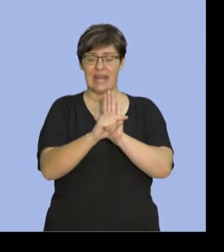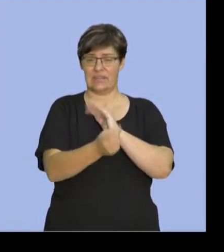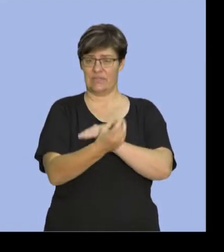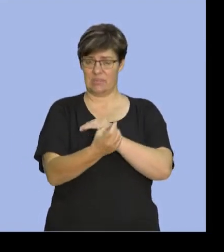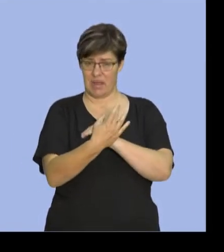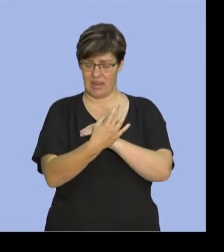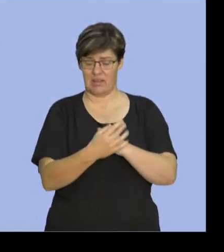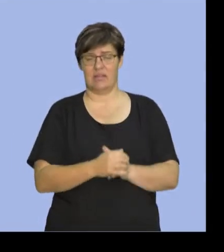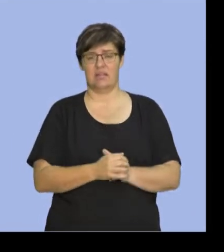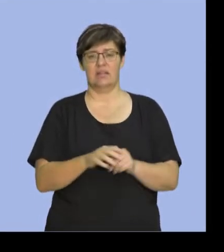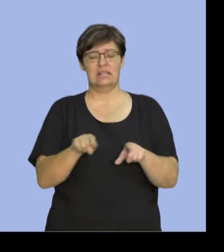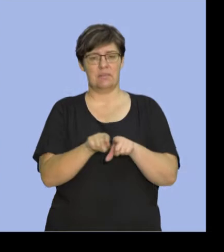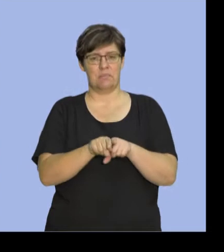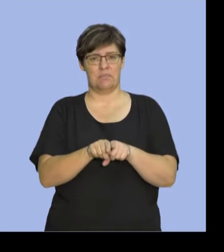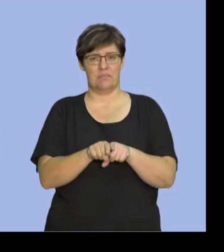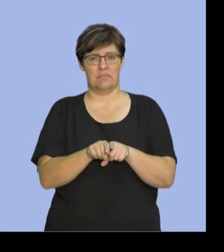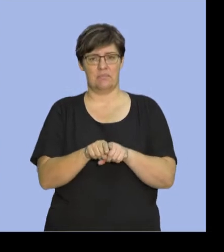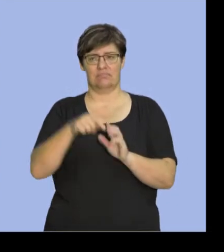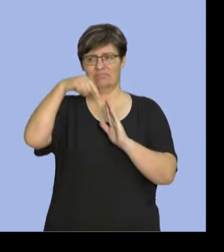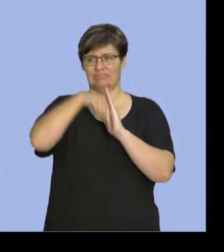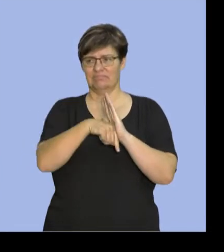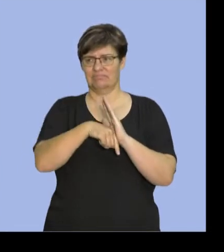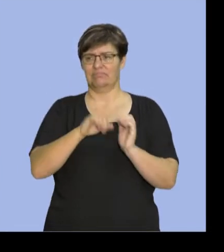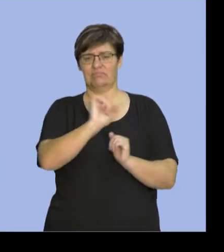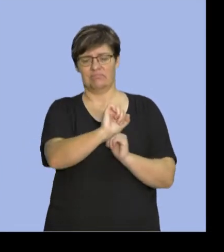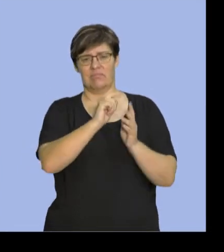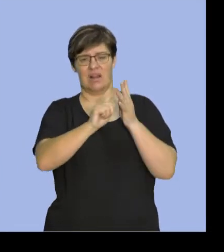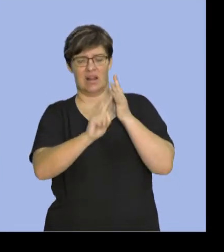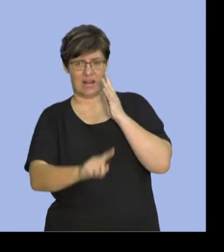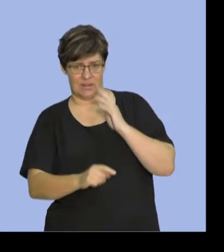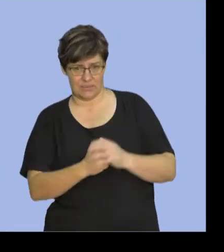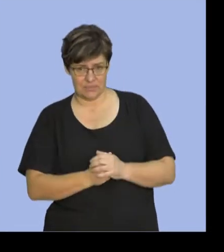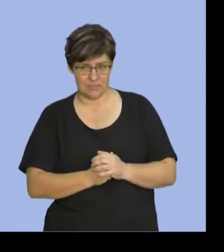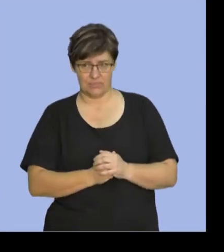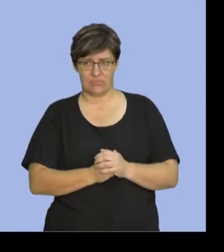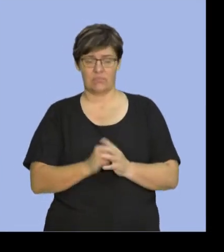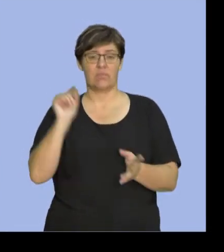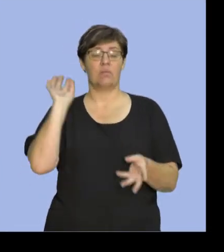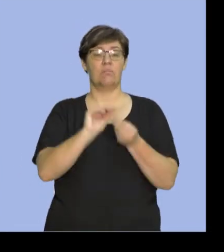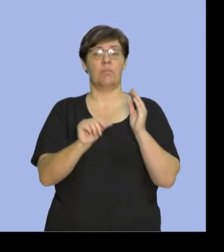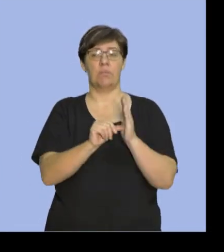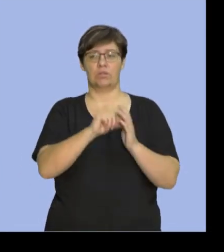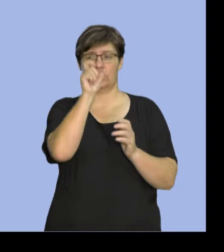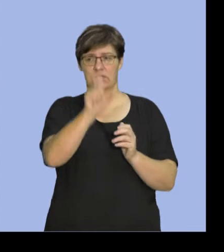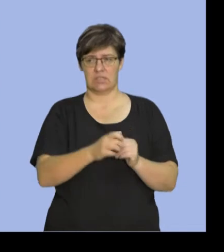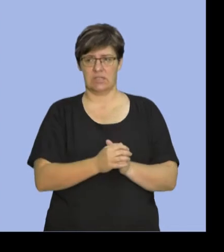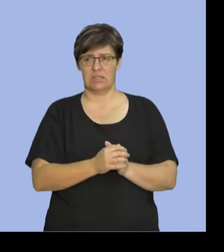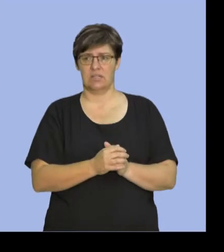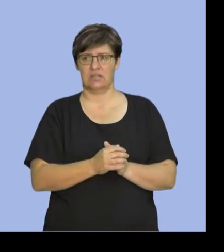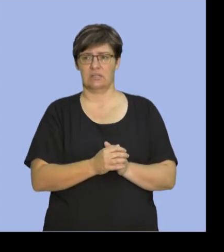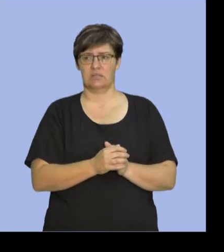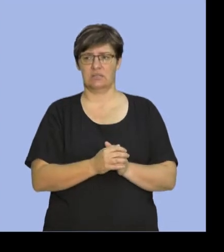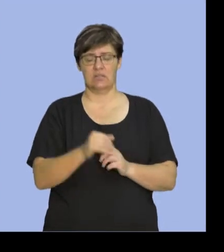straight into the details of thermoregulation. So as a recap, some of the key words that we have used and we